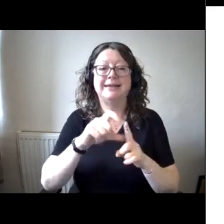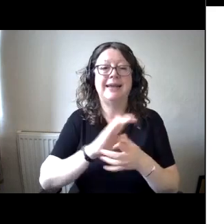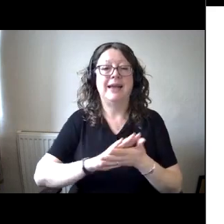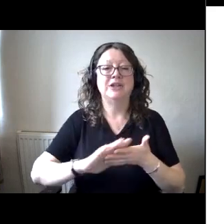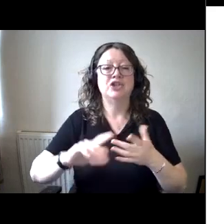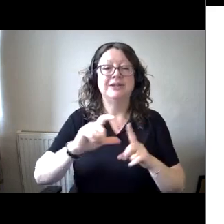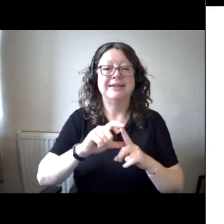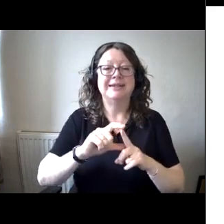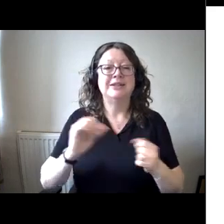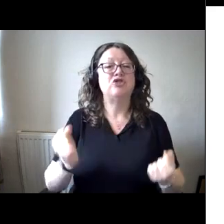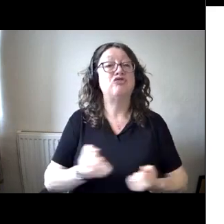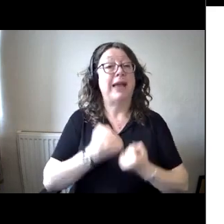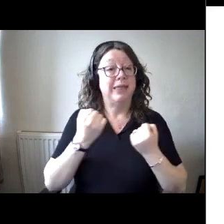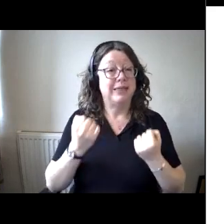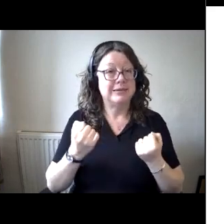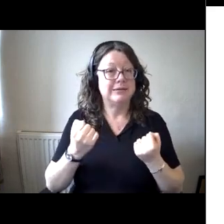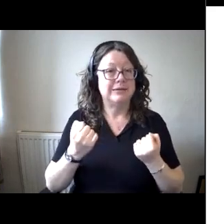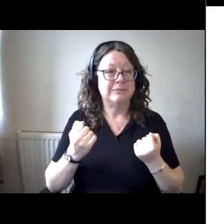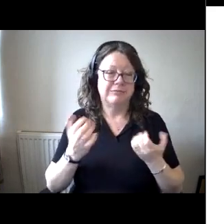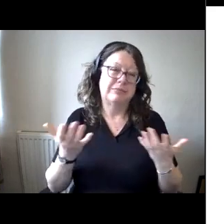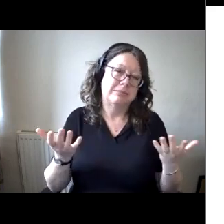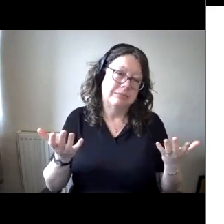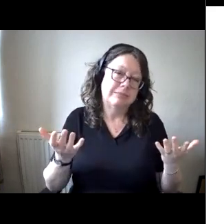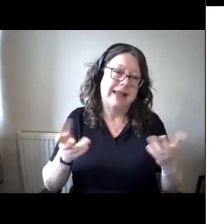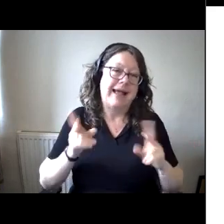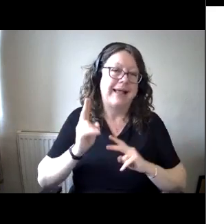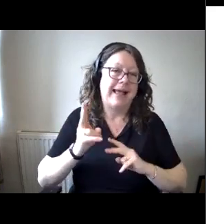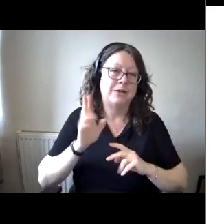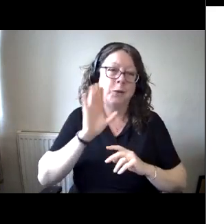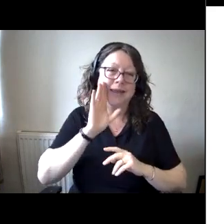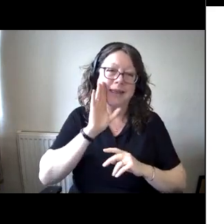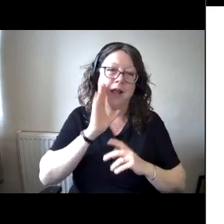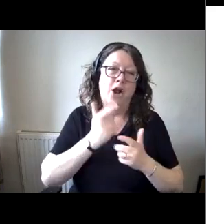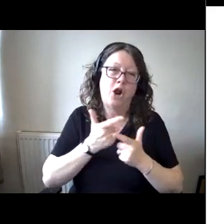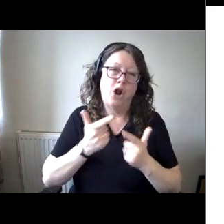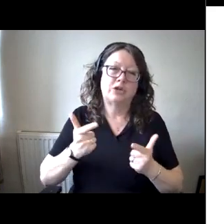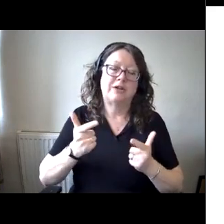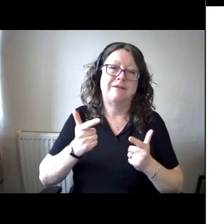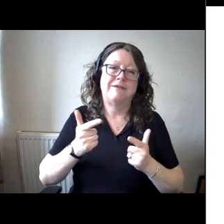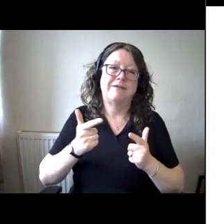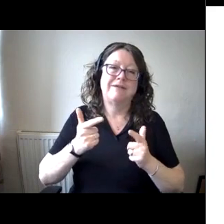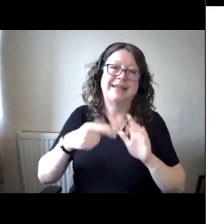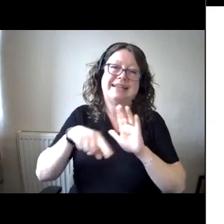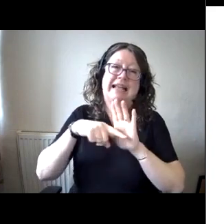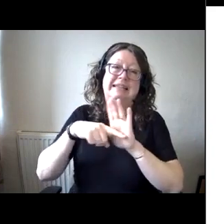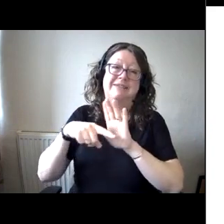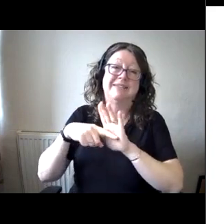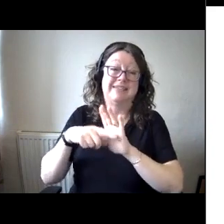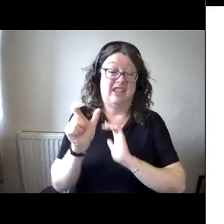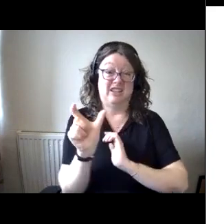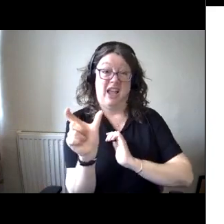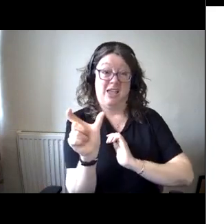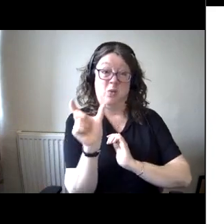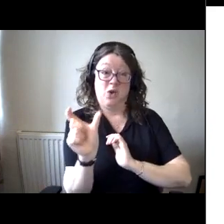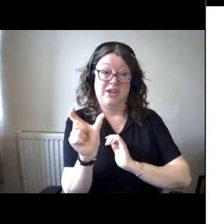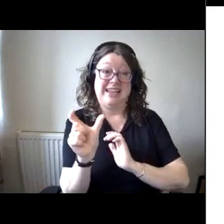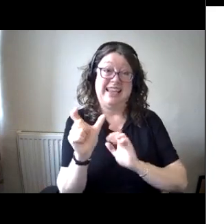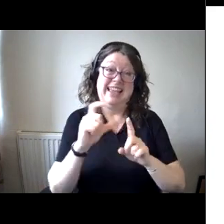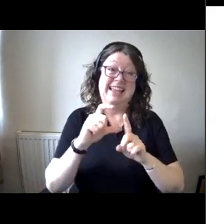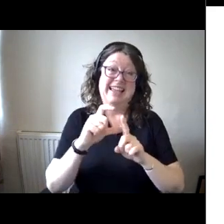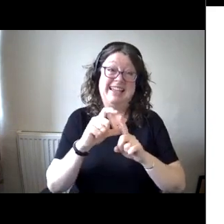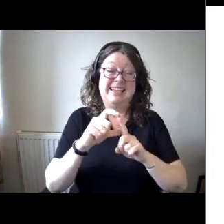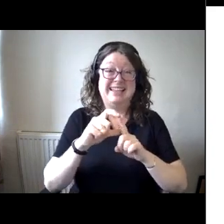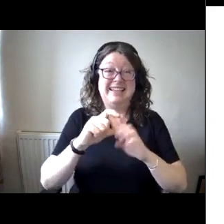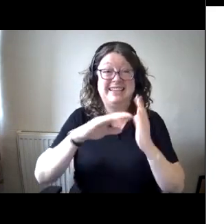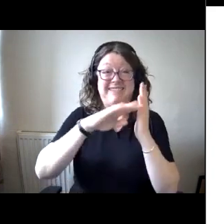about ADHD. Of course, it's in the title that it's a deficit, but actually what we're finding now is